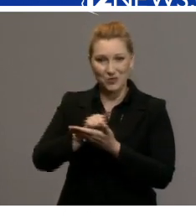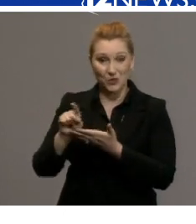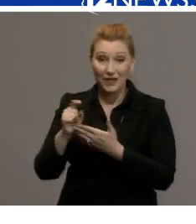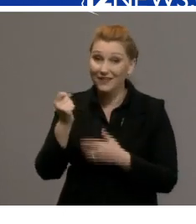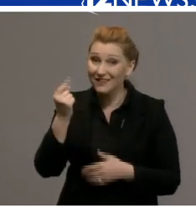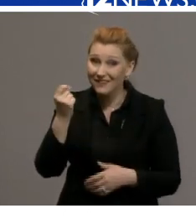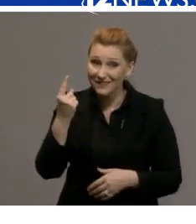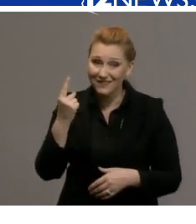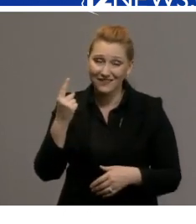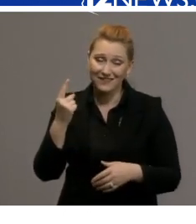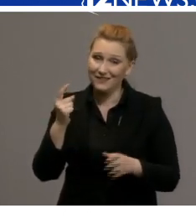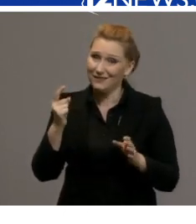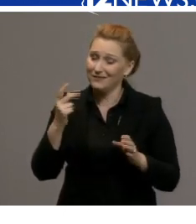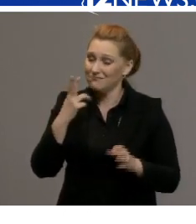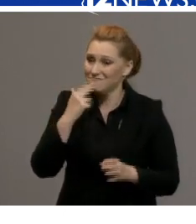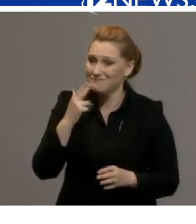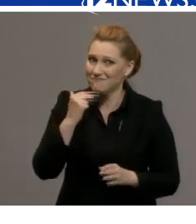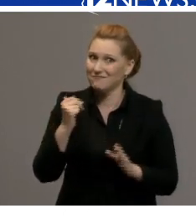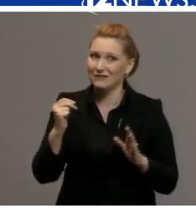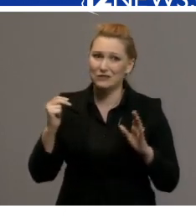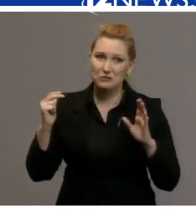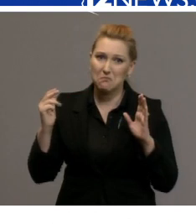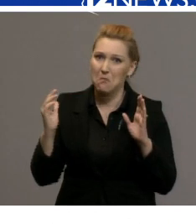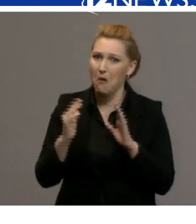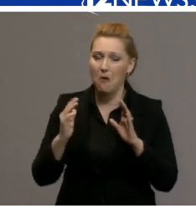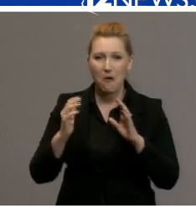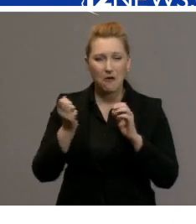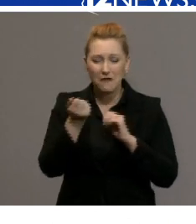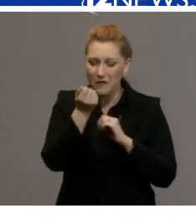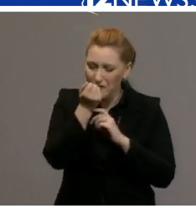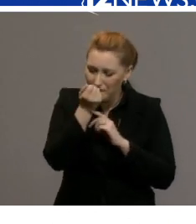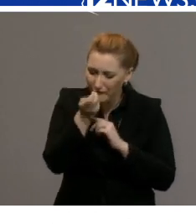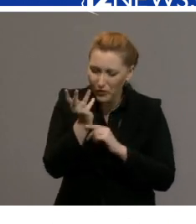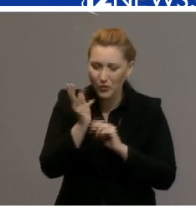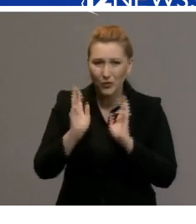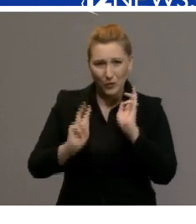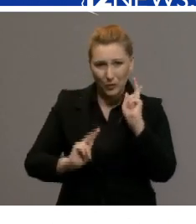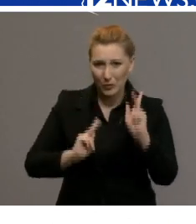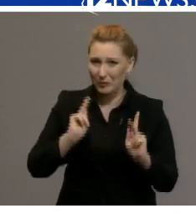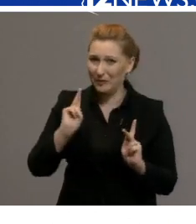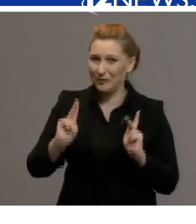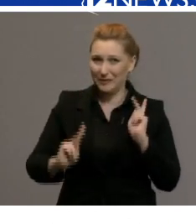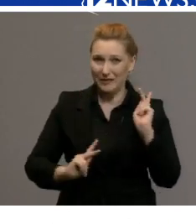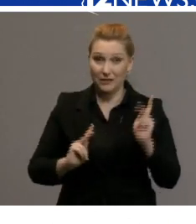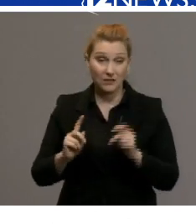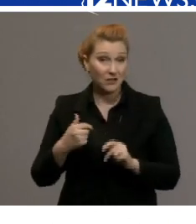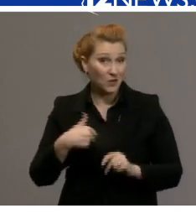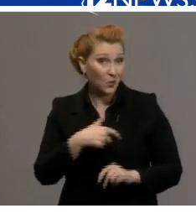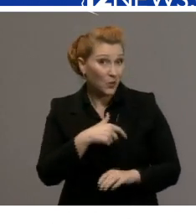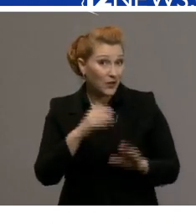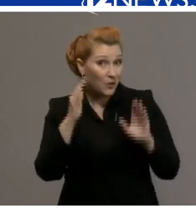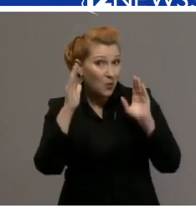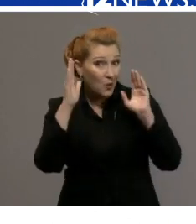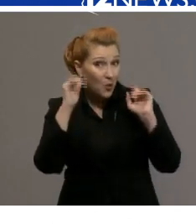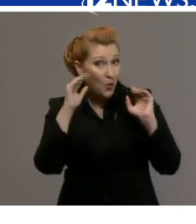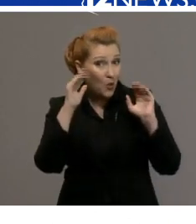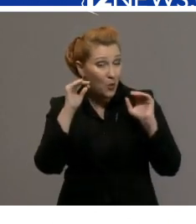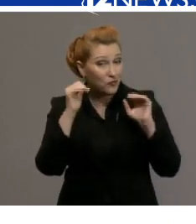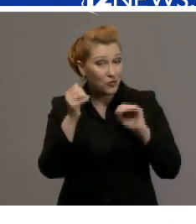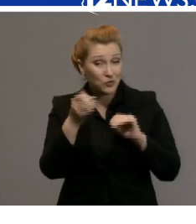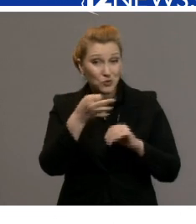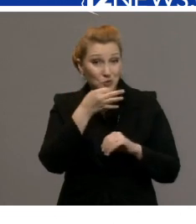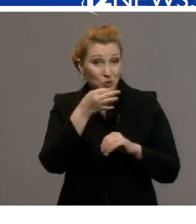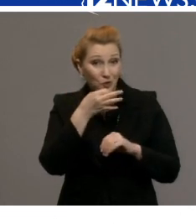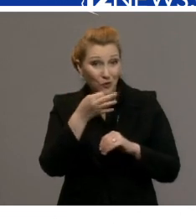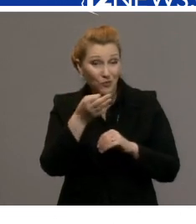smaller invite list than what was originally intended. We're hopeful that in the next several weeks, those things